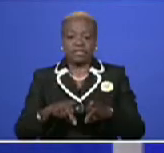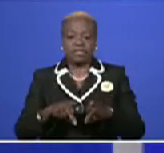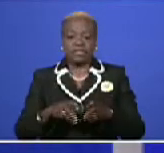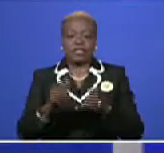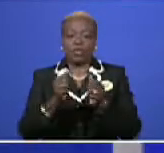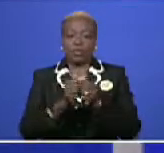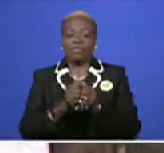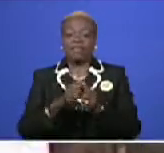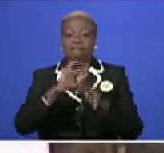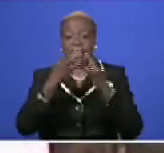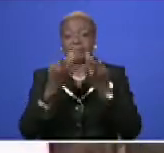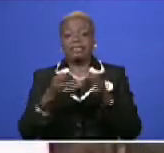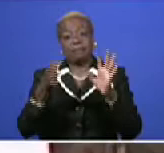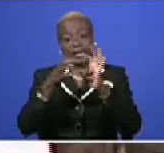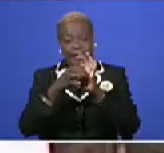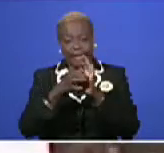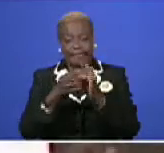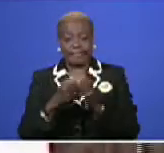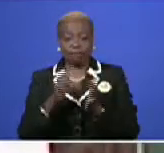families.